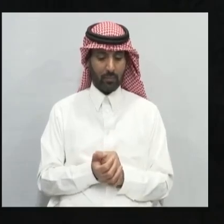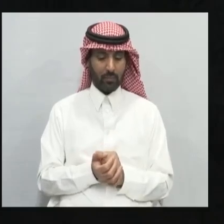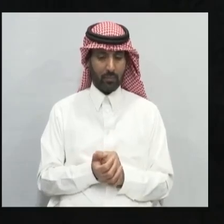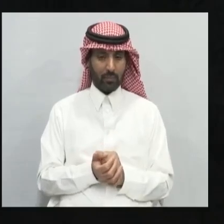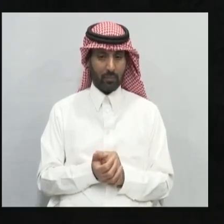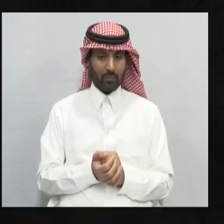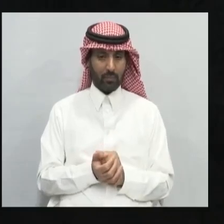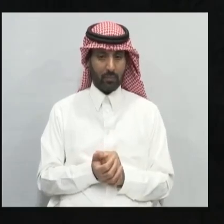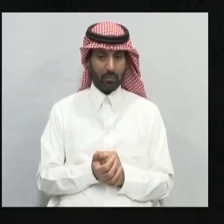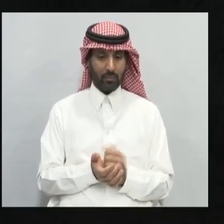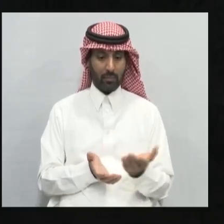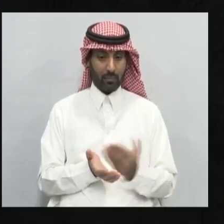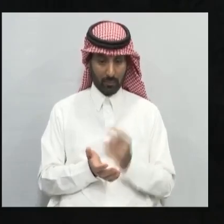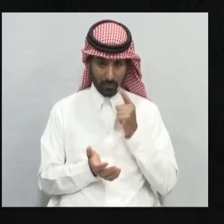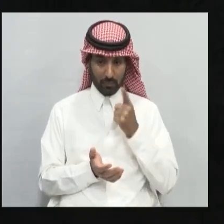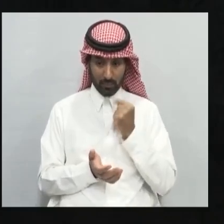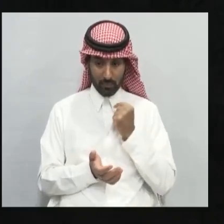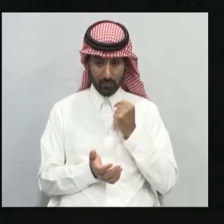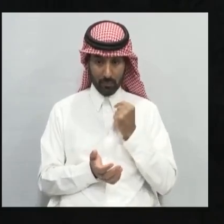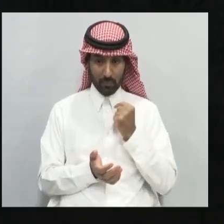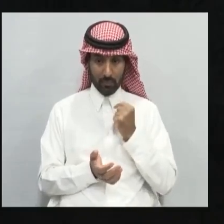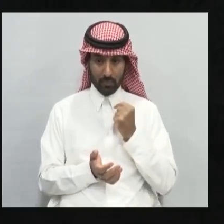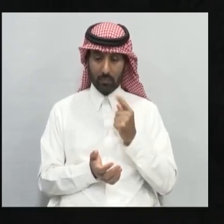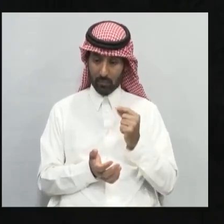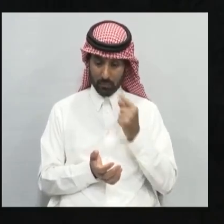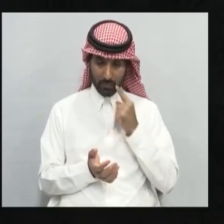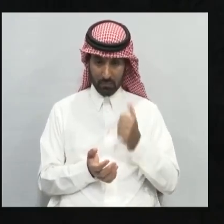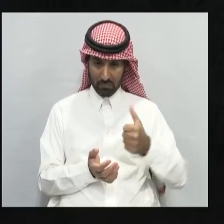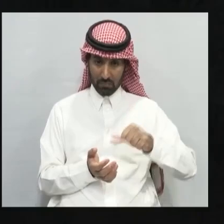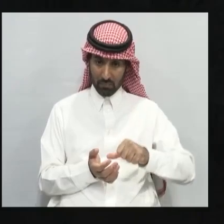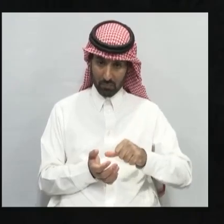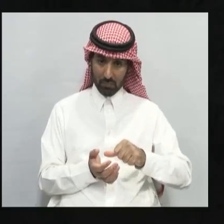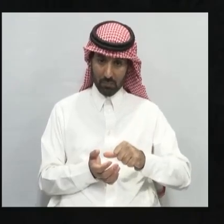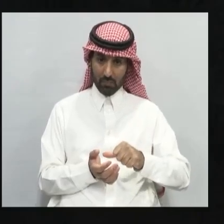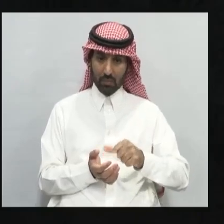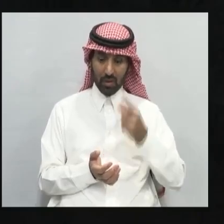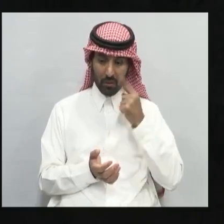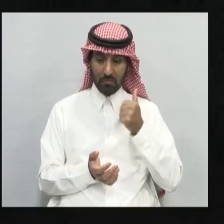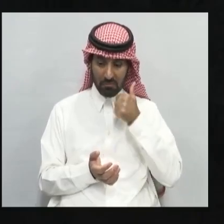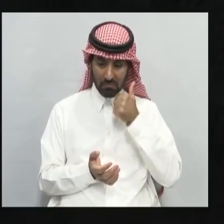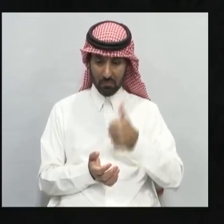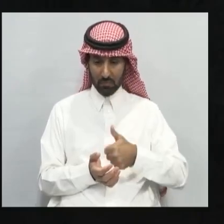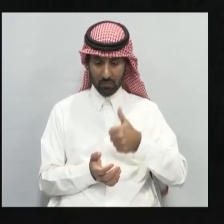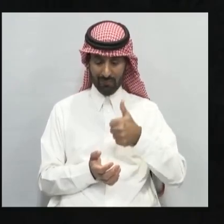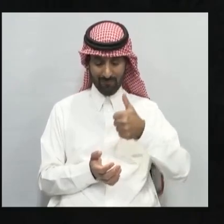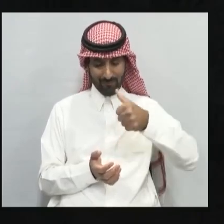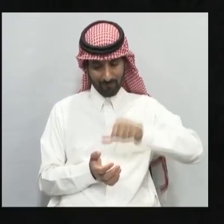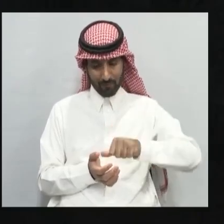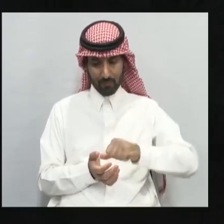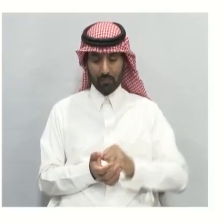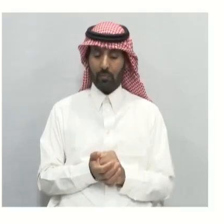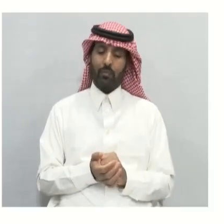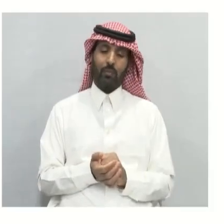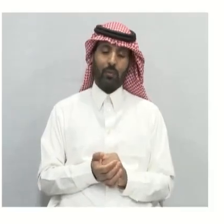oil. Do you think our lives will be better or worse? I think our lives would look worse